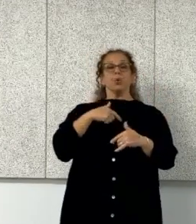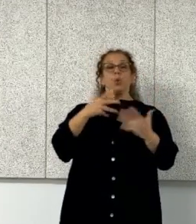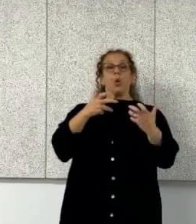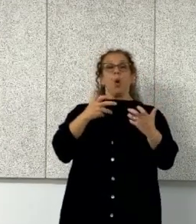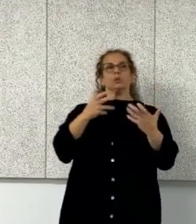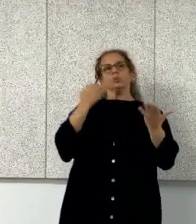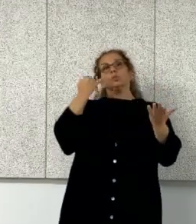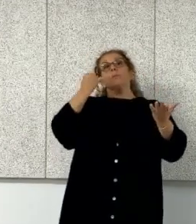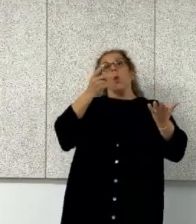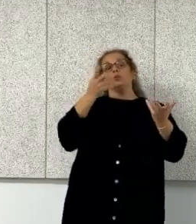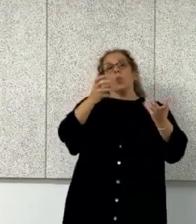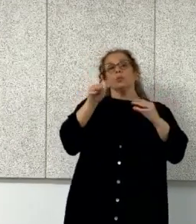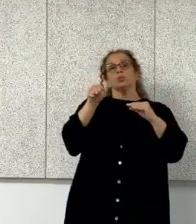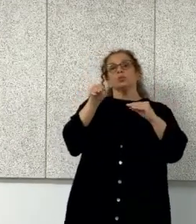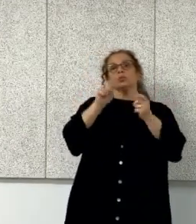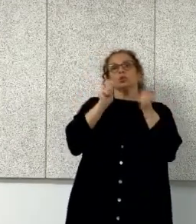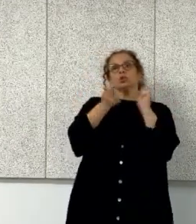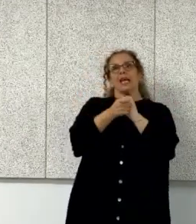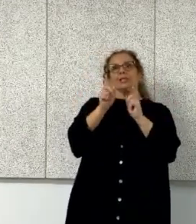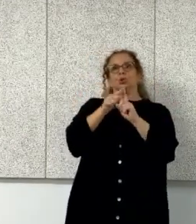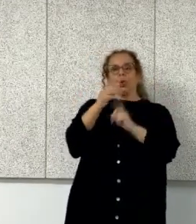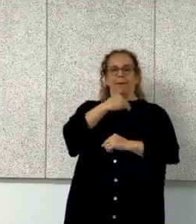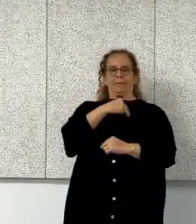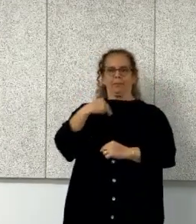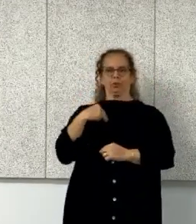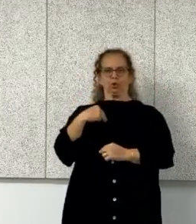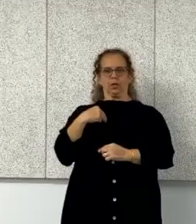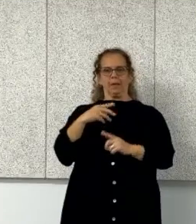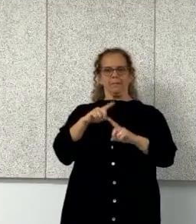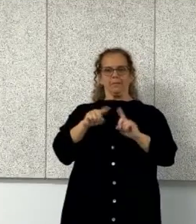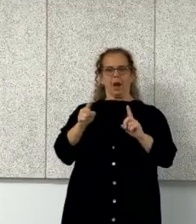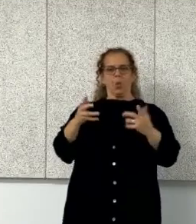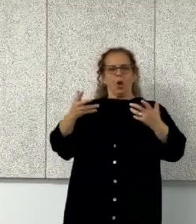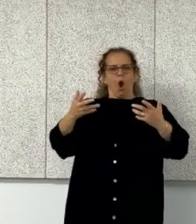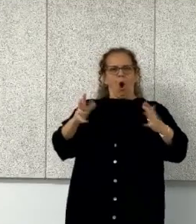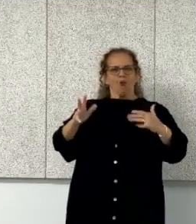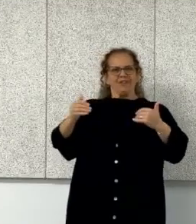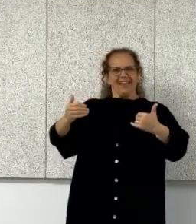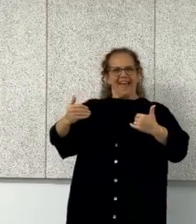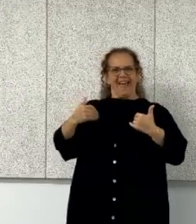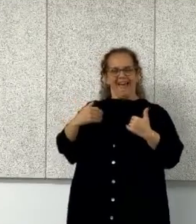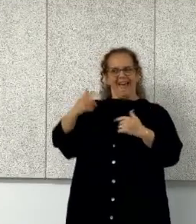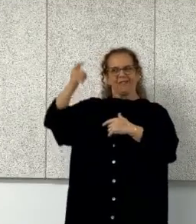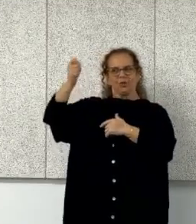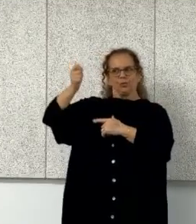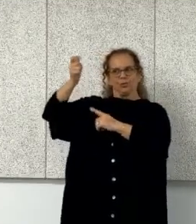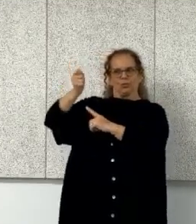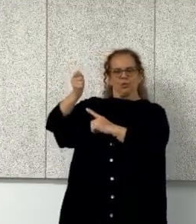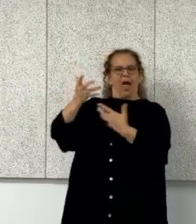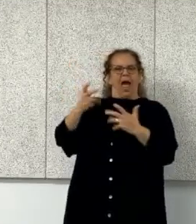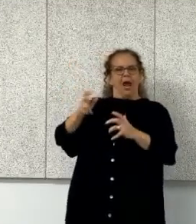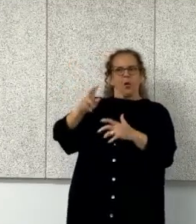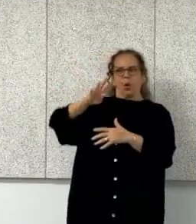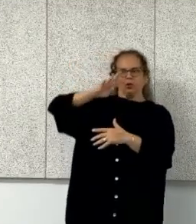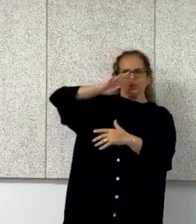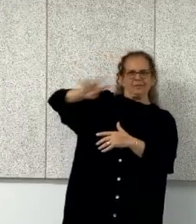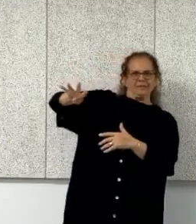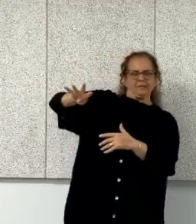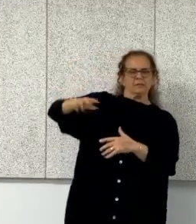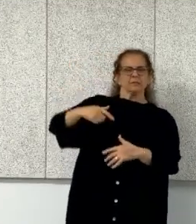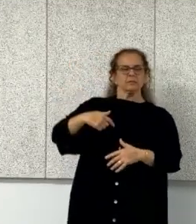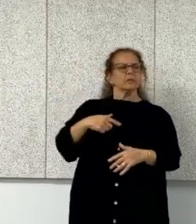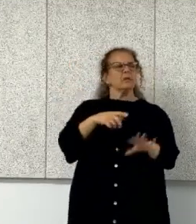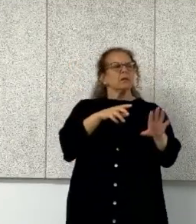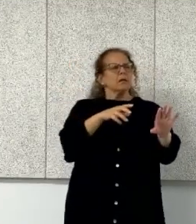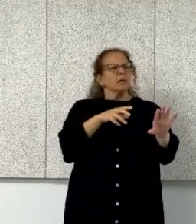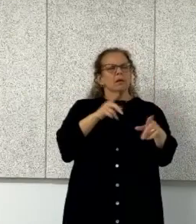membership model, but we have a really traditional fixed subscriber we don't want to alienate. And the point we always make is, you're not alienating that person, that's what that person